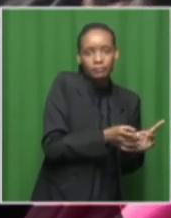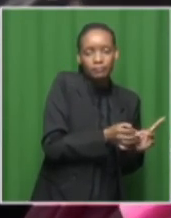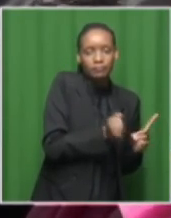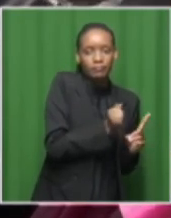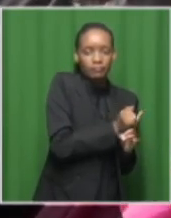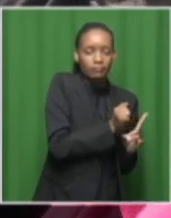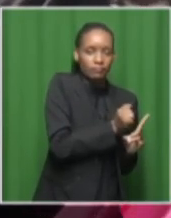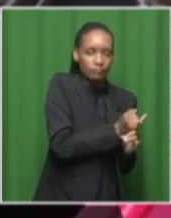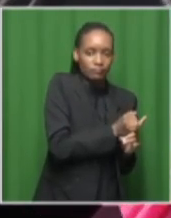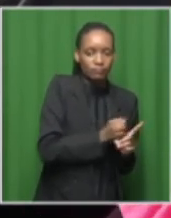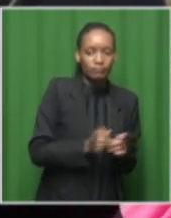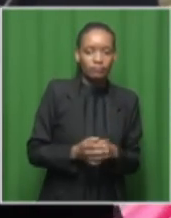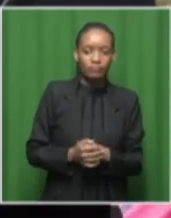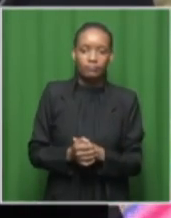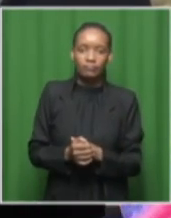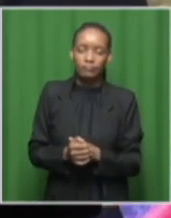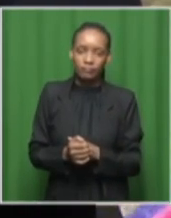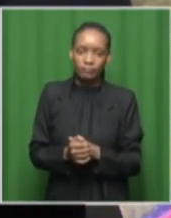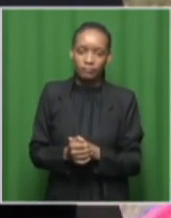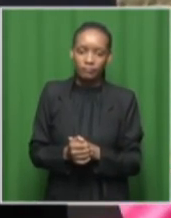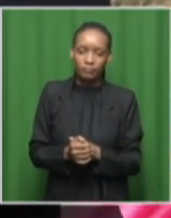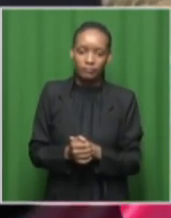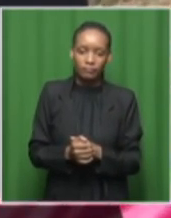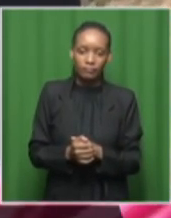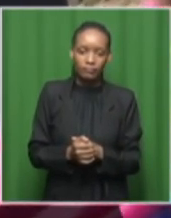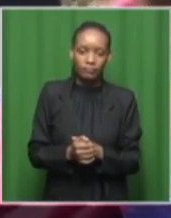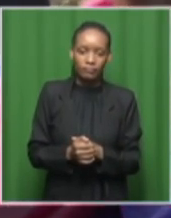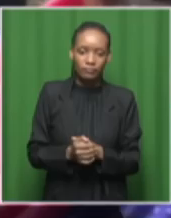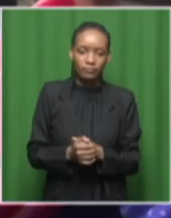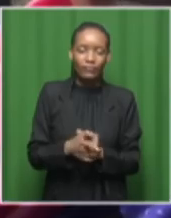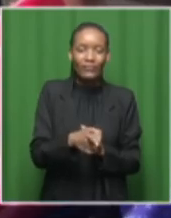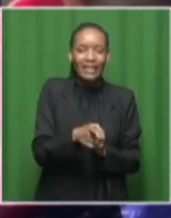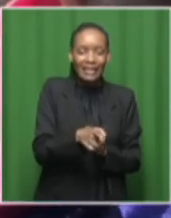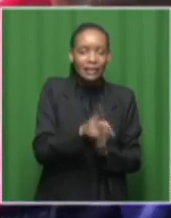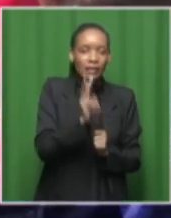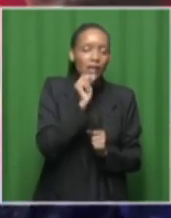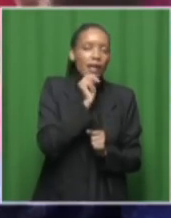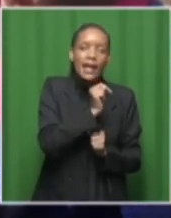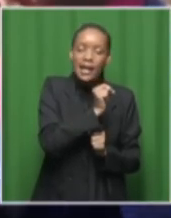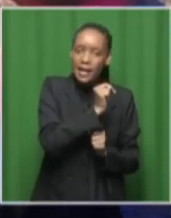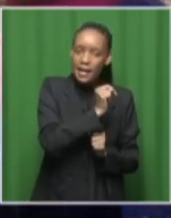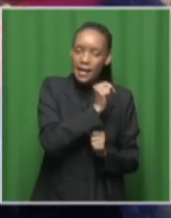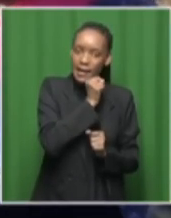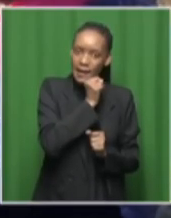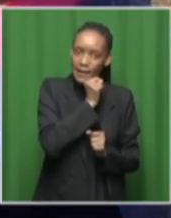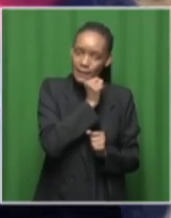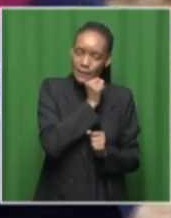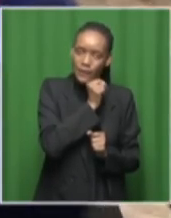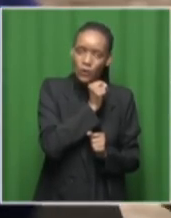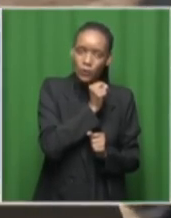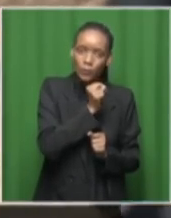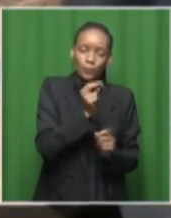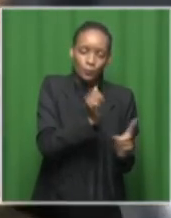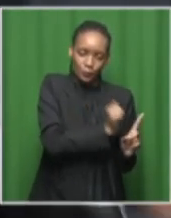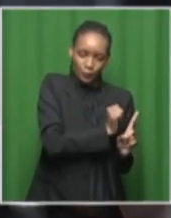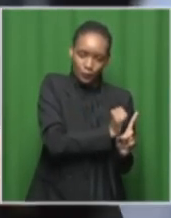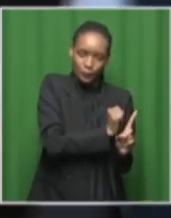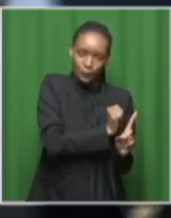a relative of Buthelezi. He is a nephew of the late leader